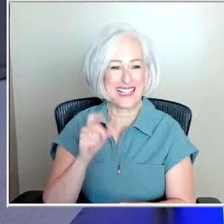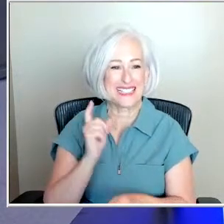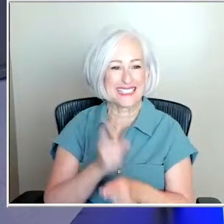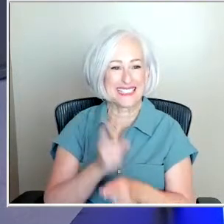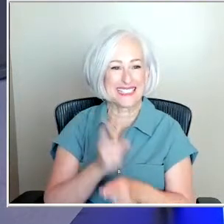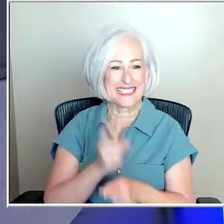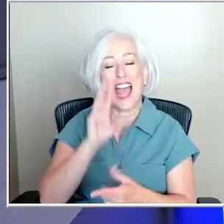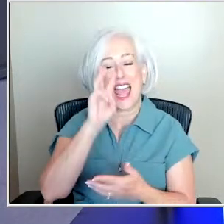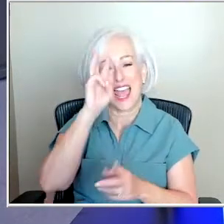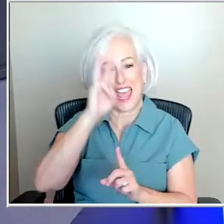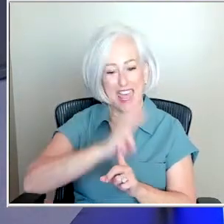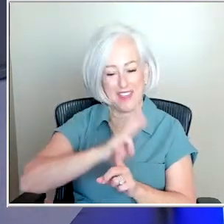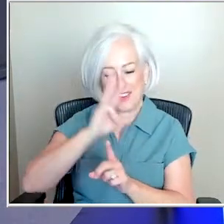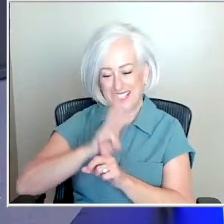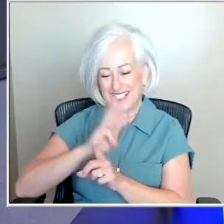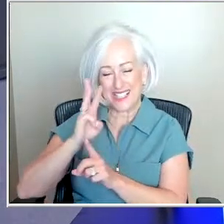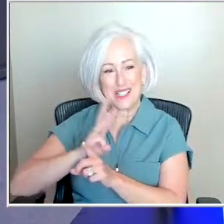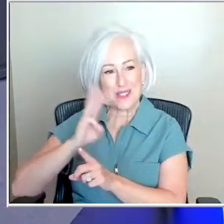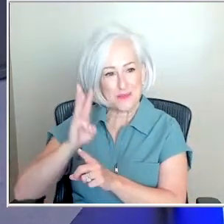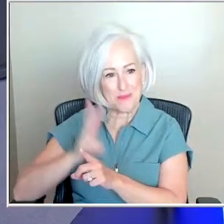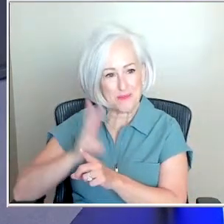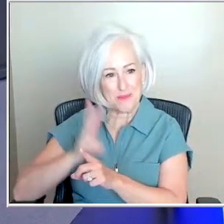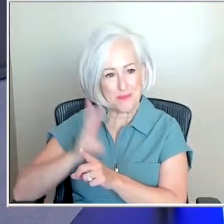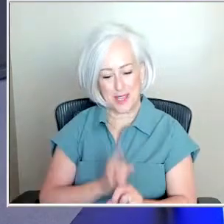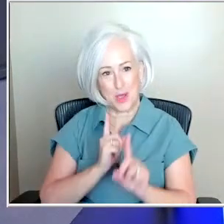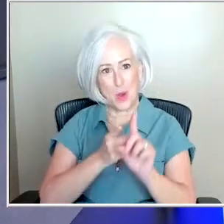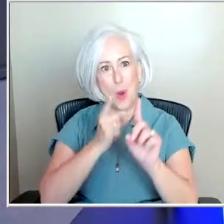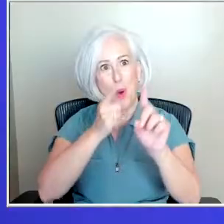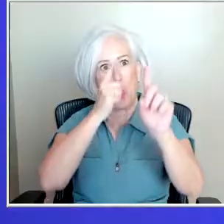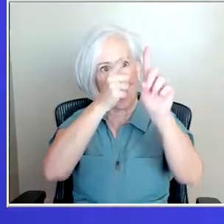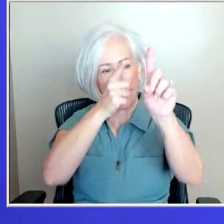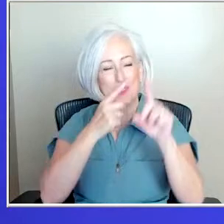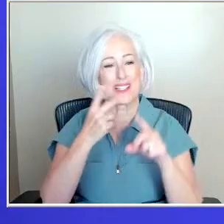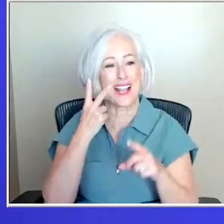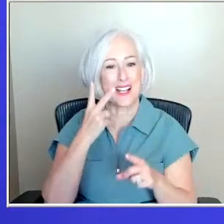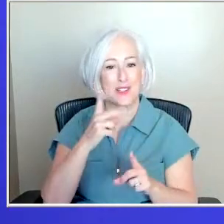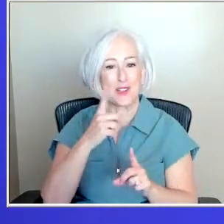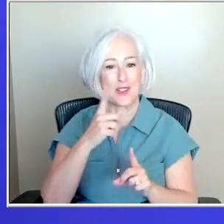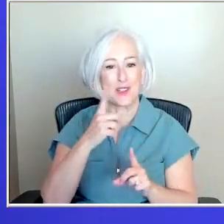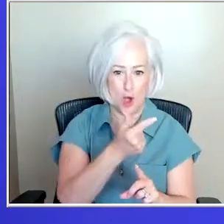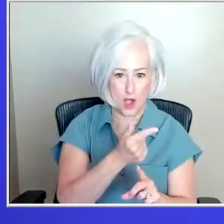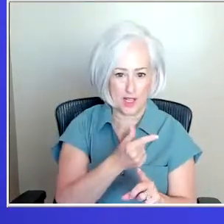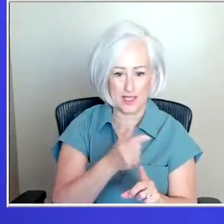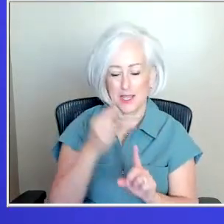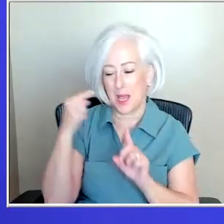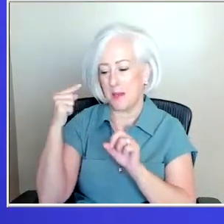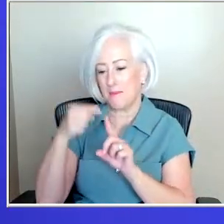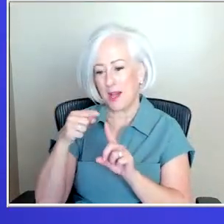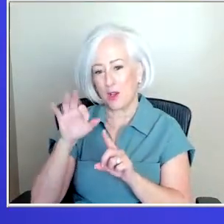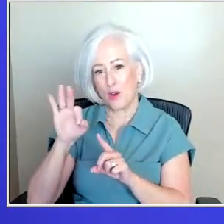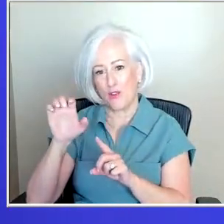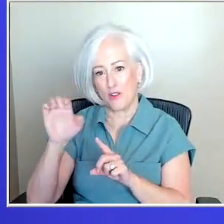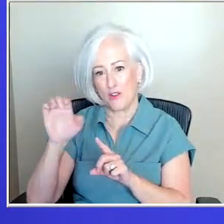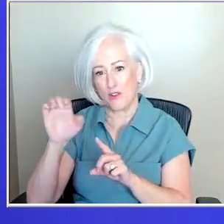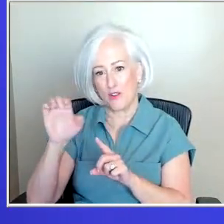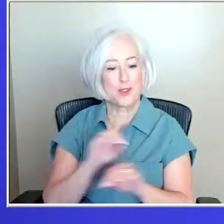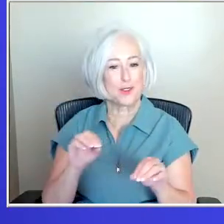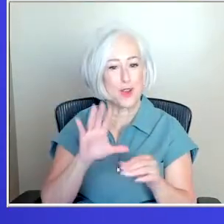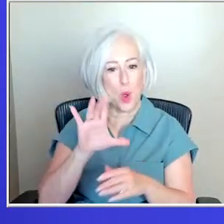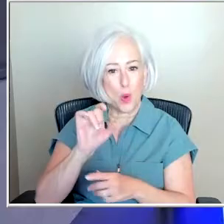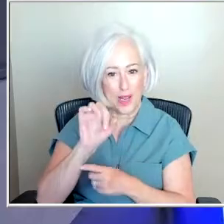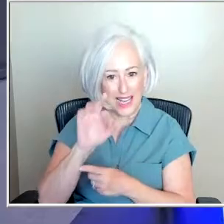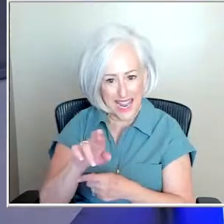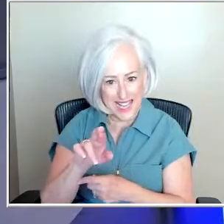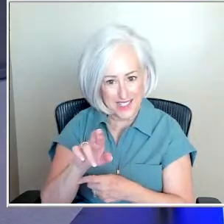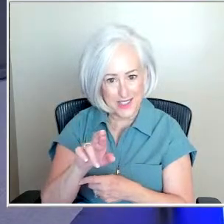months, he would give me goals, and I saw him in August, and my goal for February was cancer-free and pregnant, and there we were.